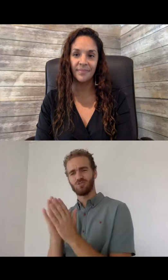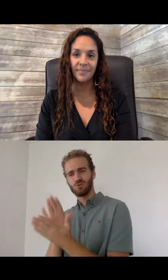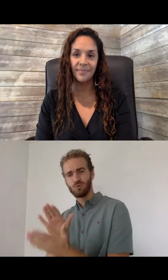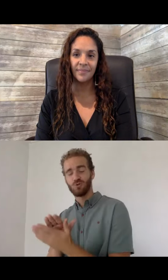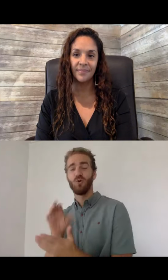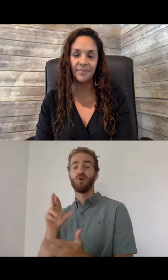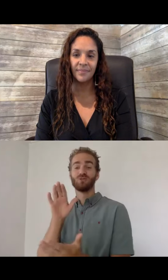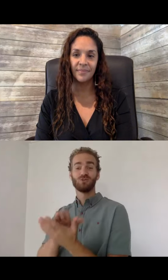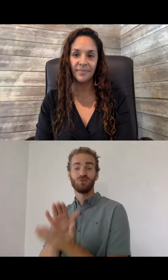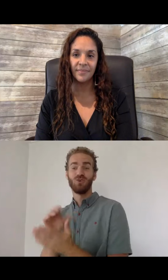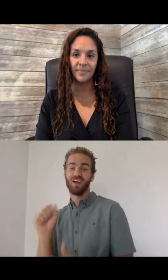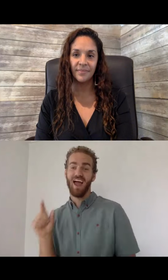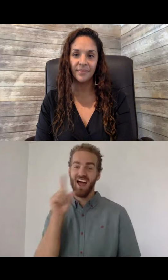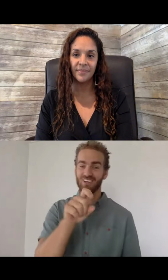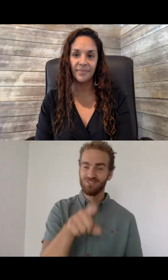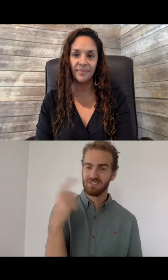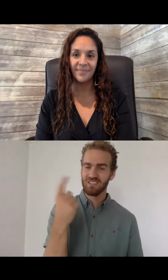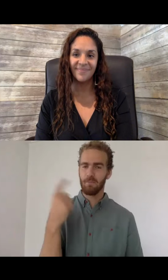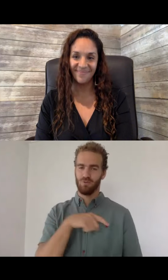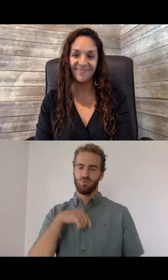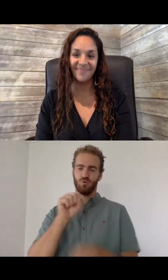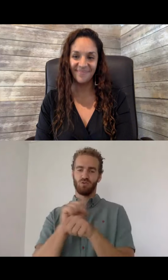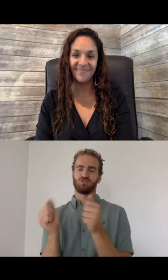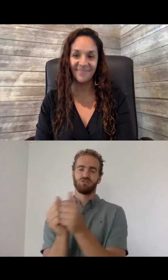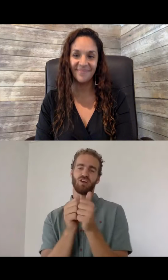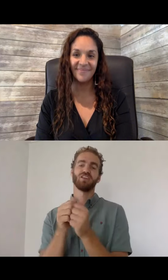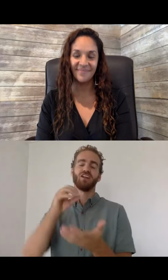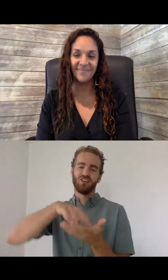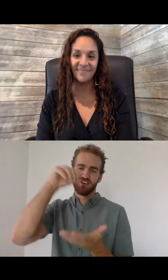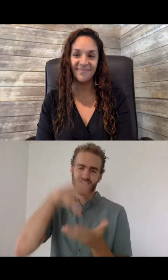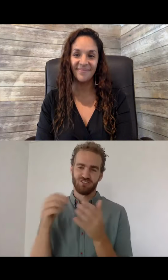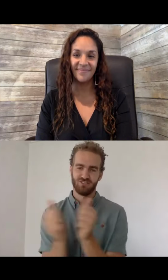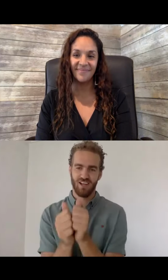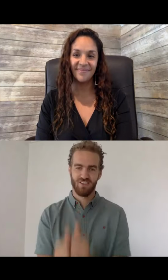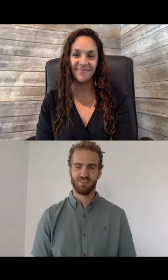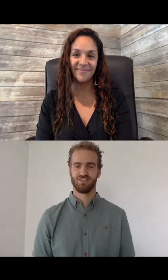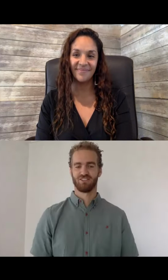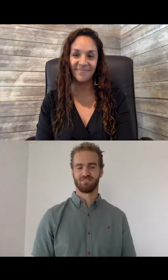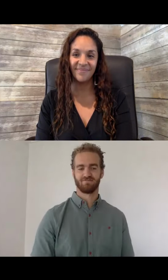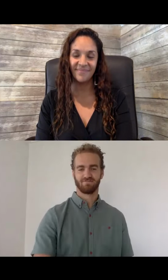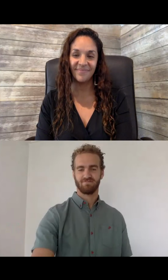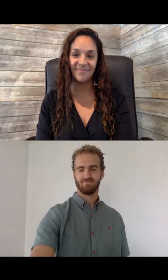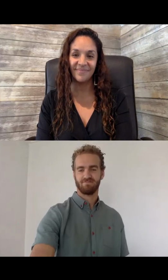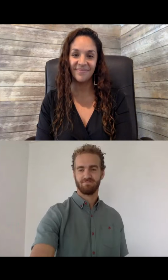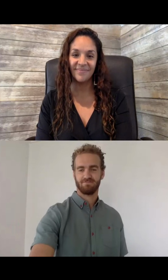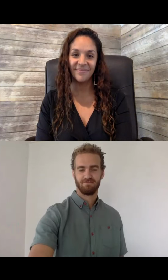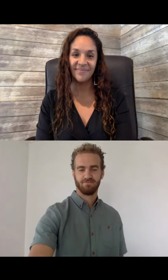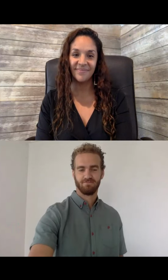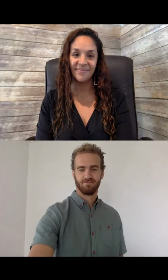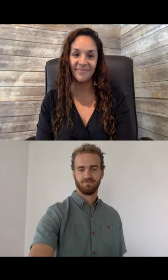a question, you can always ask the school, or the school can ask the parents question. We work together and we learn together.